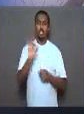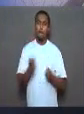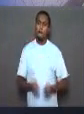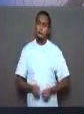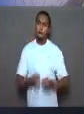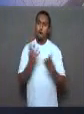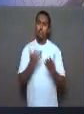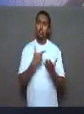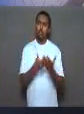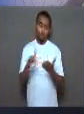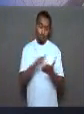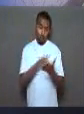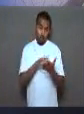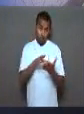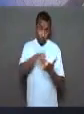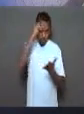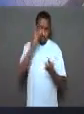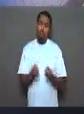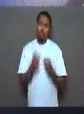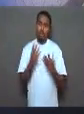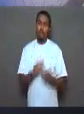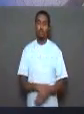get the most out of your studies.